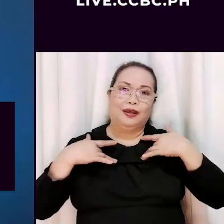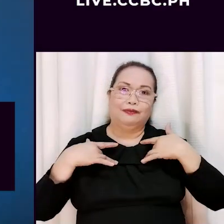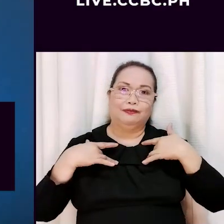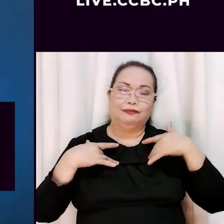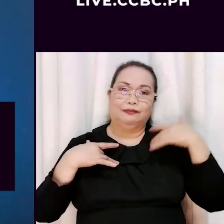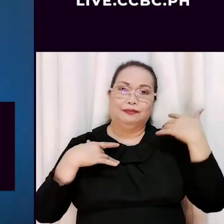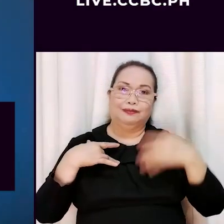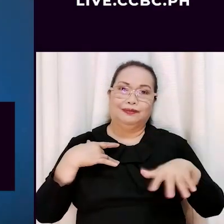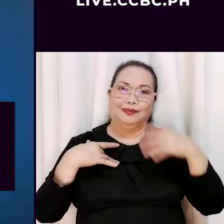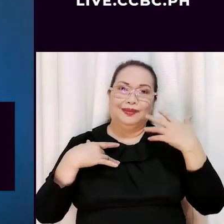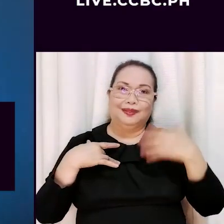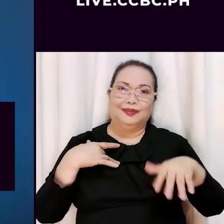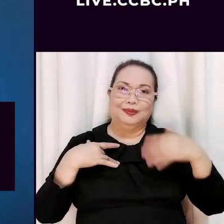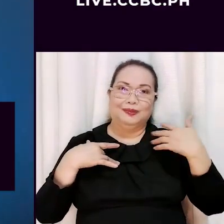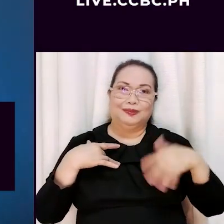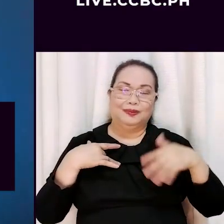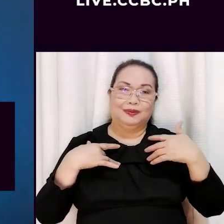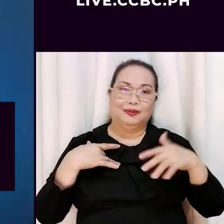So this is